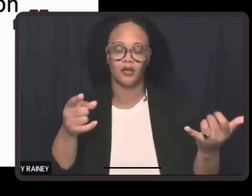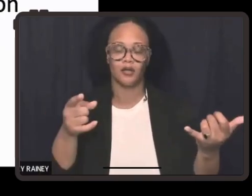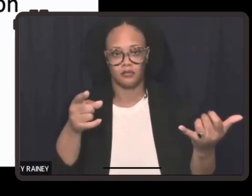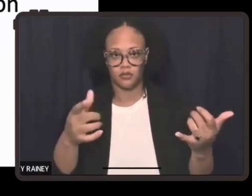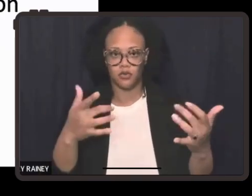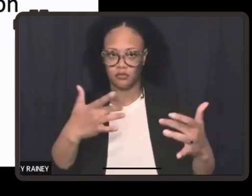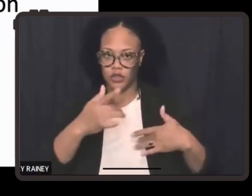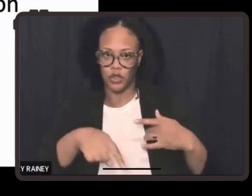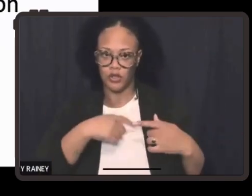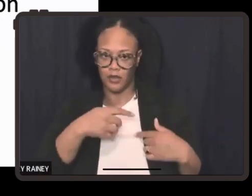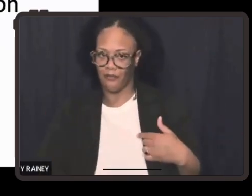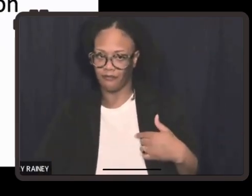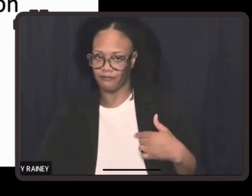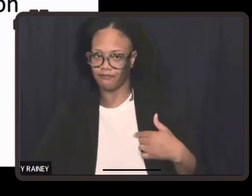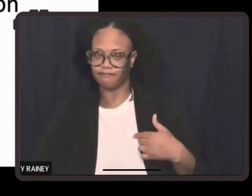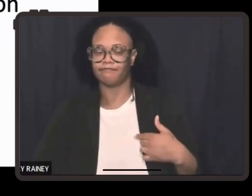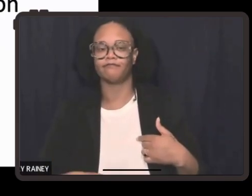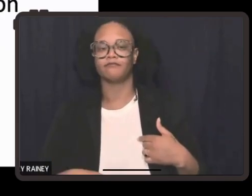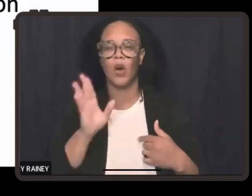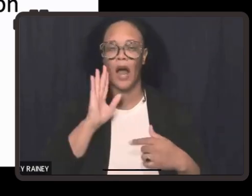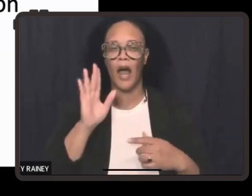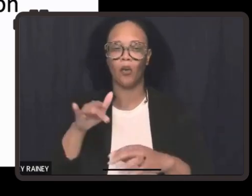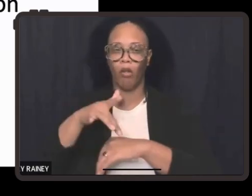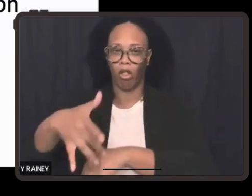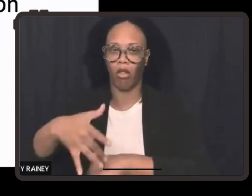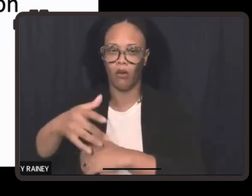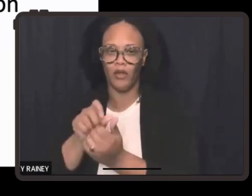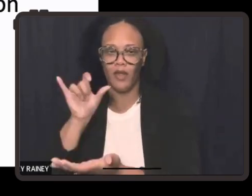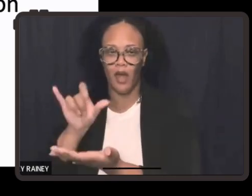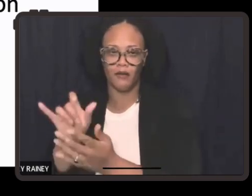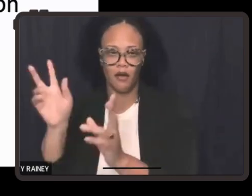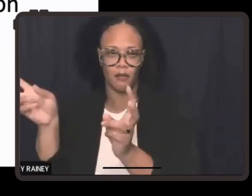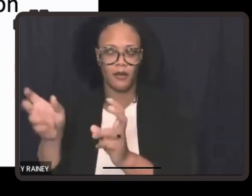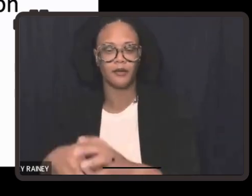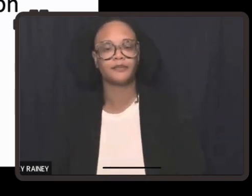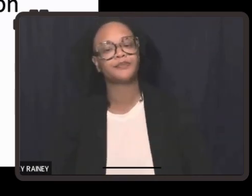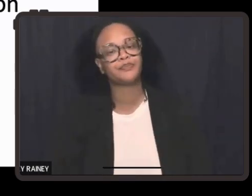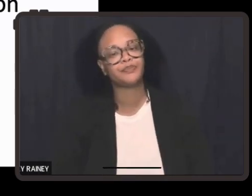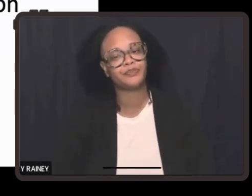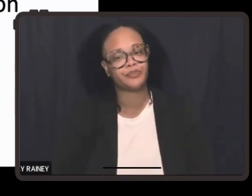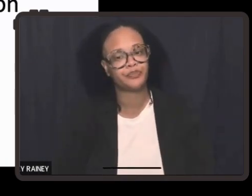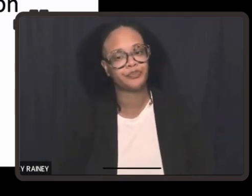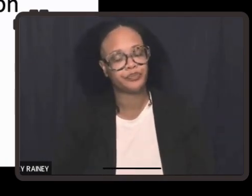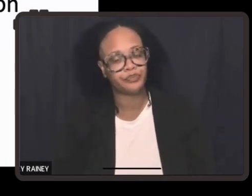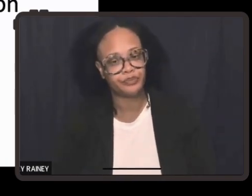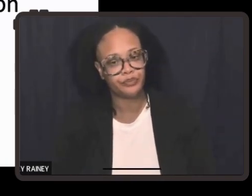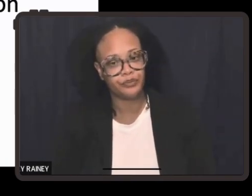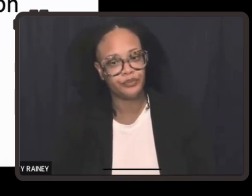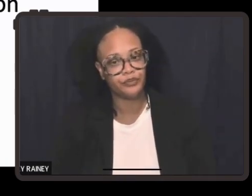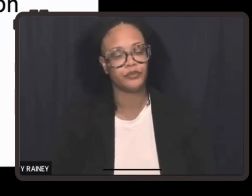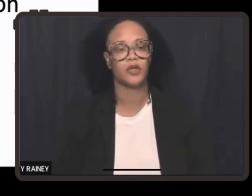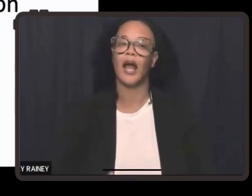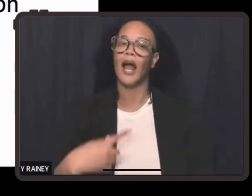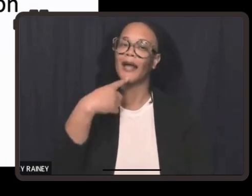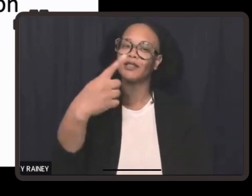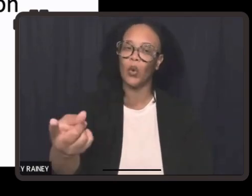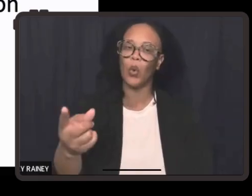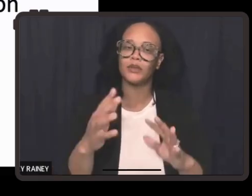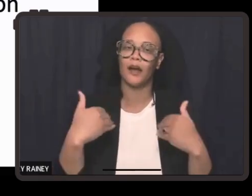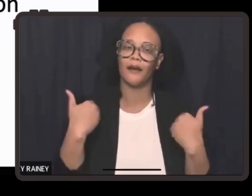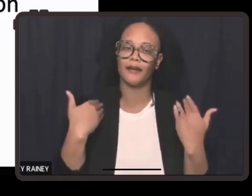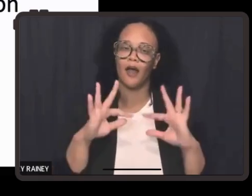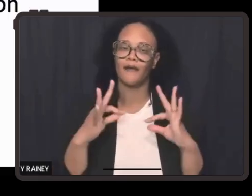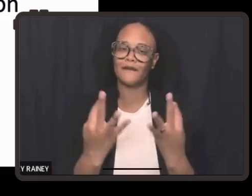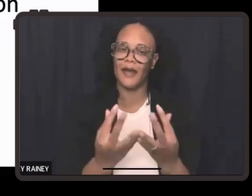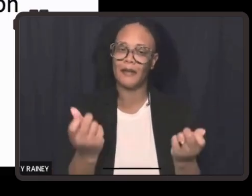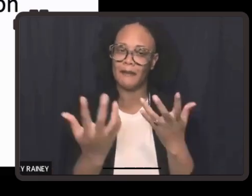keep coming back to that. And actually, it's one of the things I said to a very young family years and years ago when I first started. I